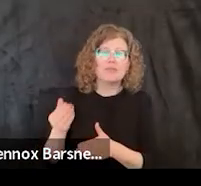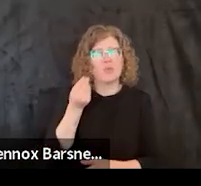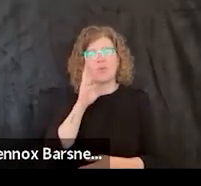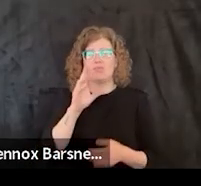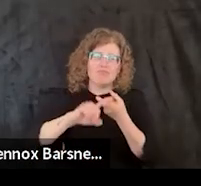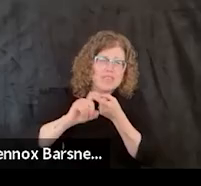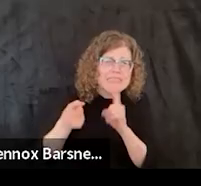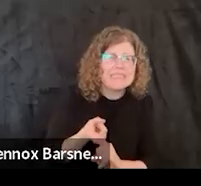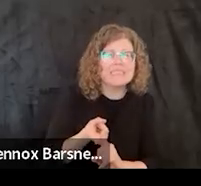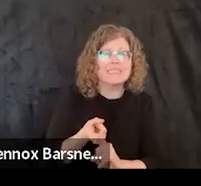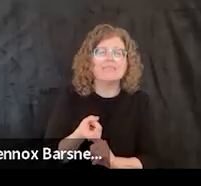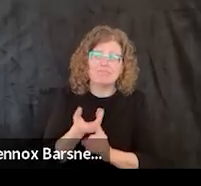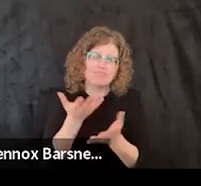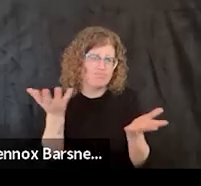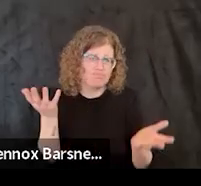member.